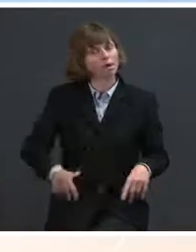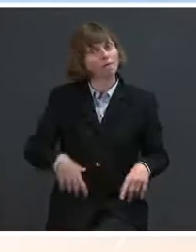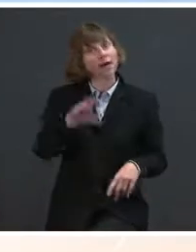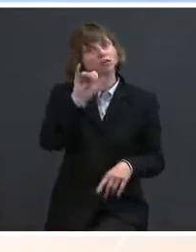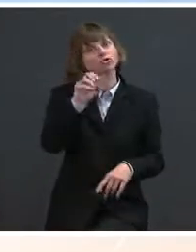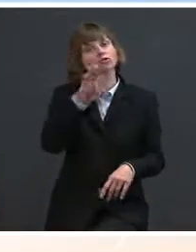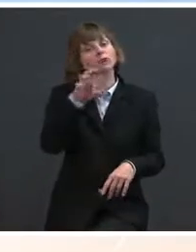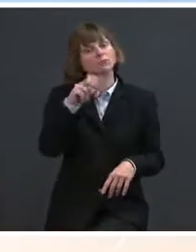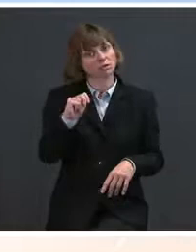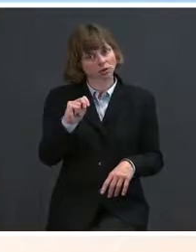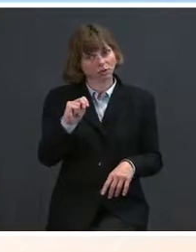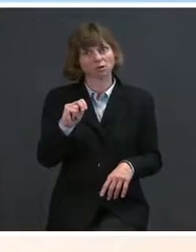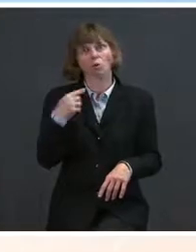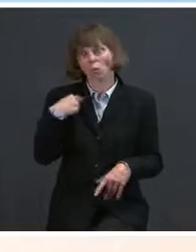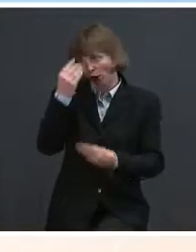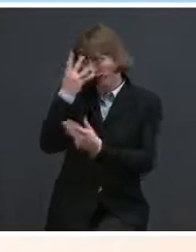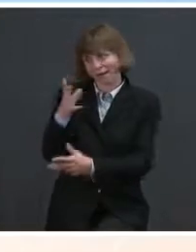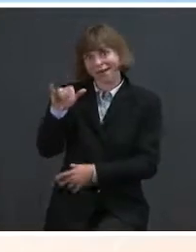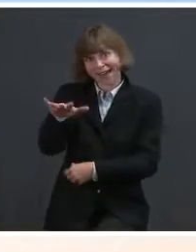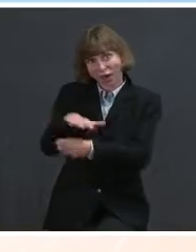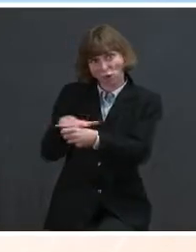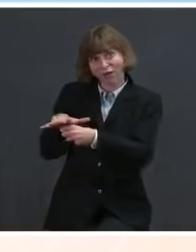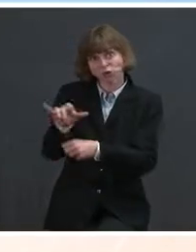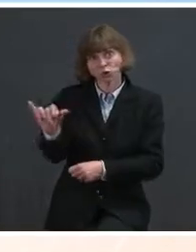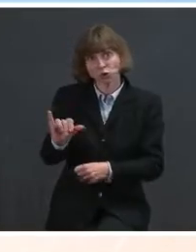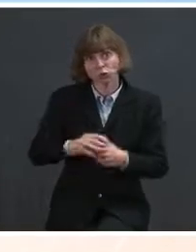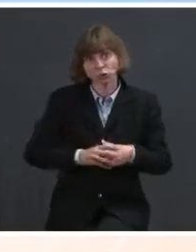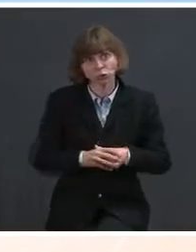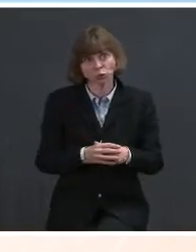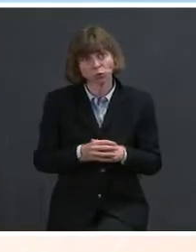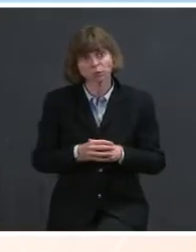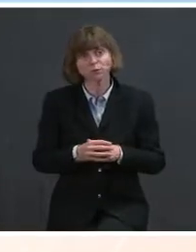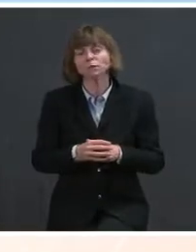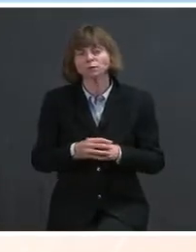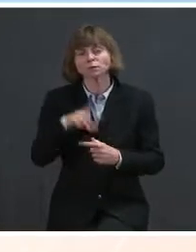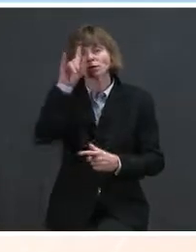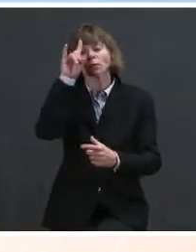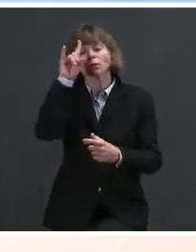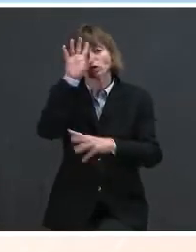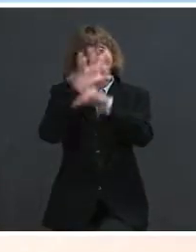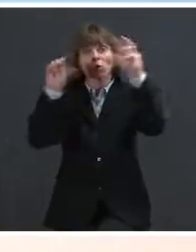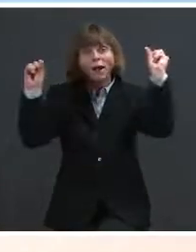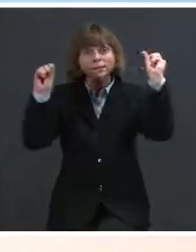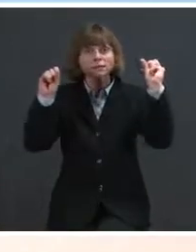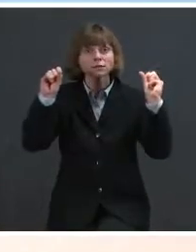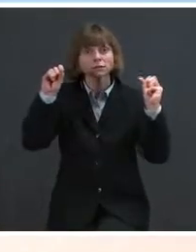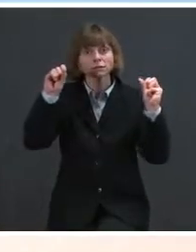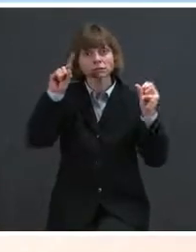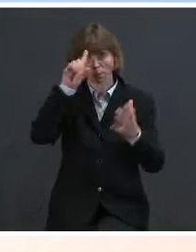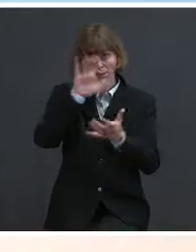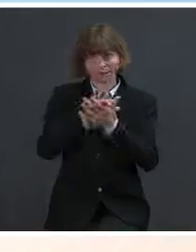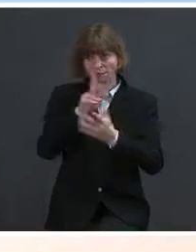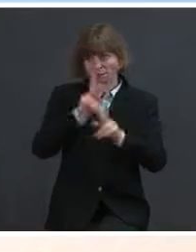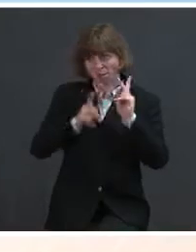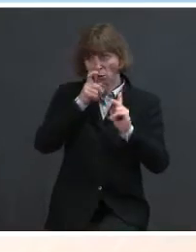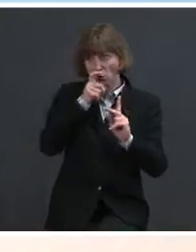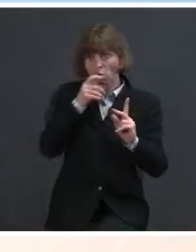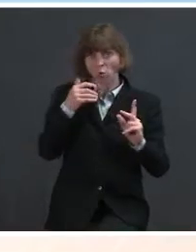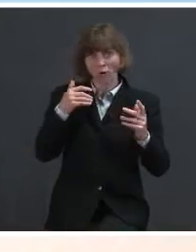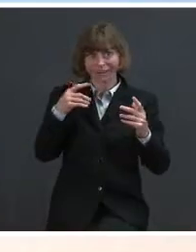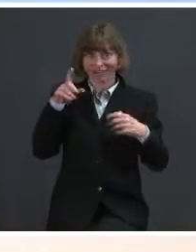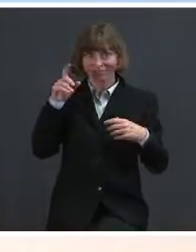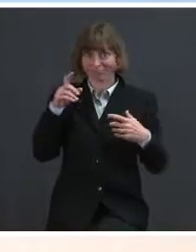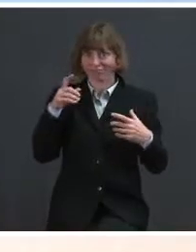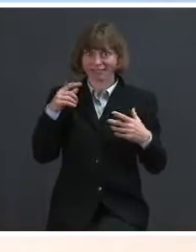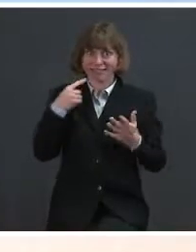We're doing so in the region as well. But the president also believes that under our laws, people who are claiming asylum deserve to have their cases